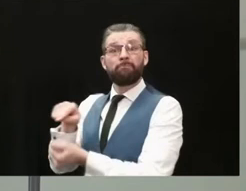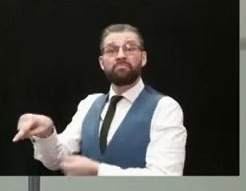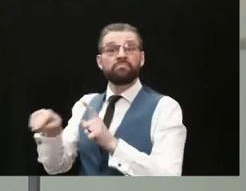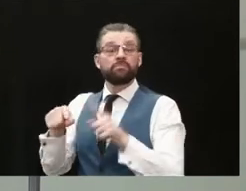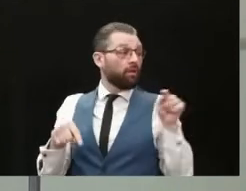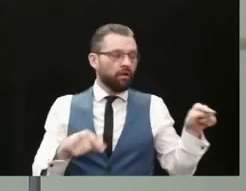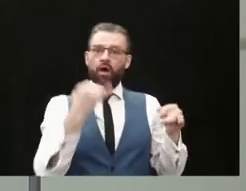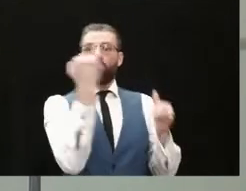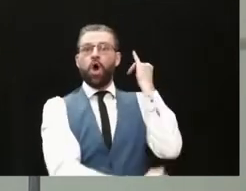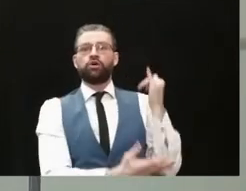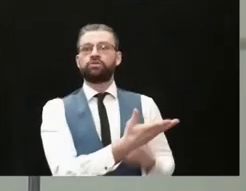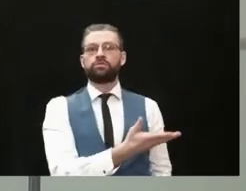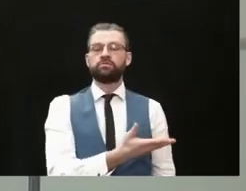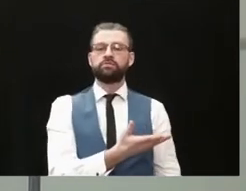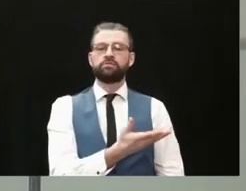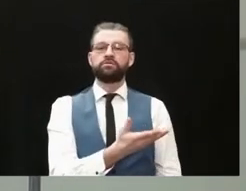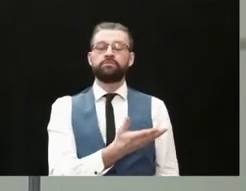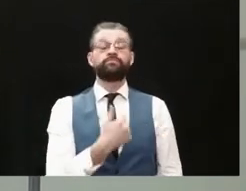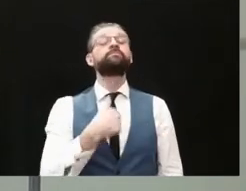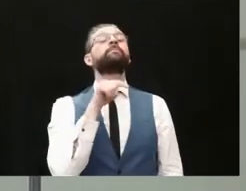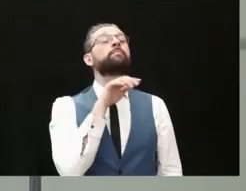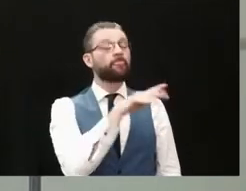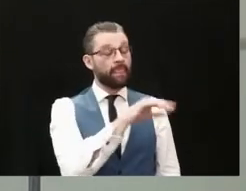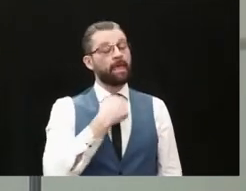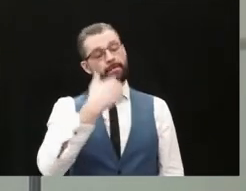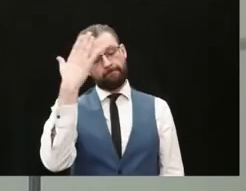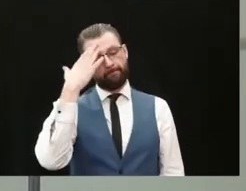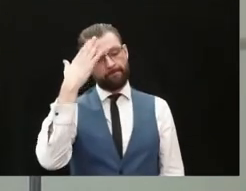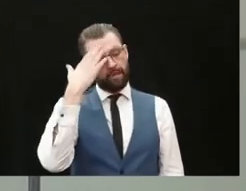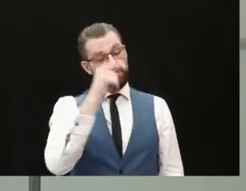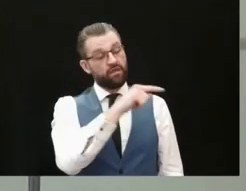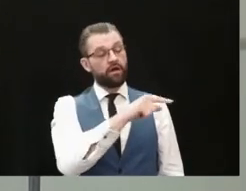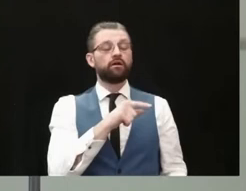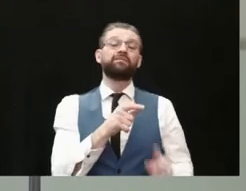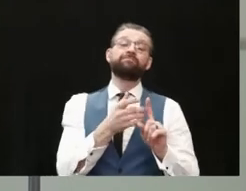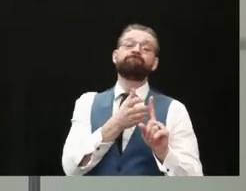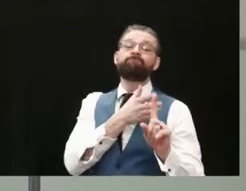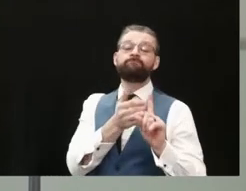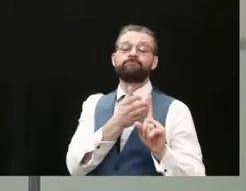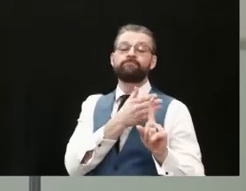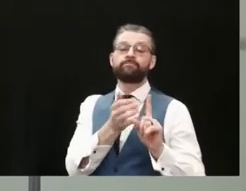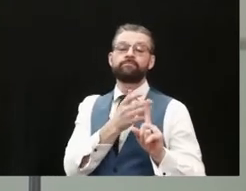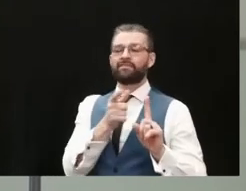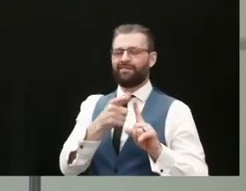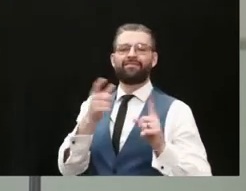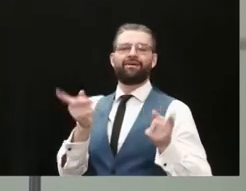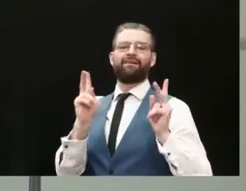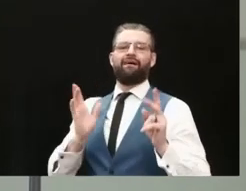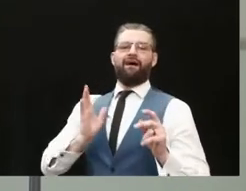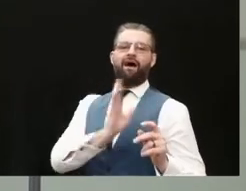absolutely terrible. And while we were there, my mother persuaded through the garrison